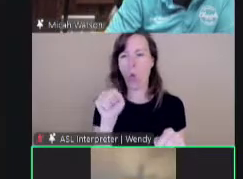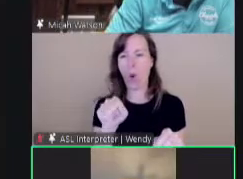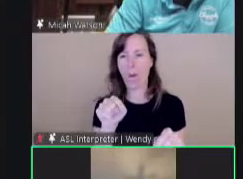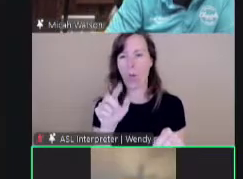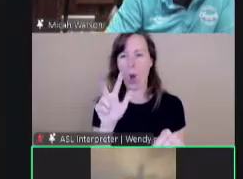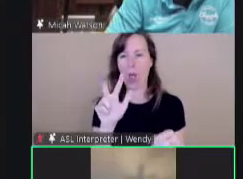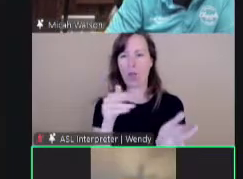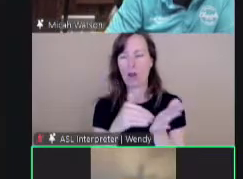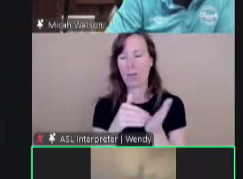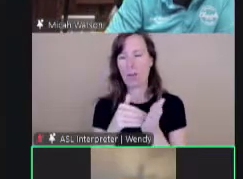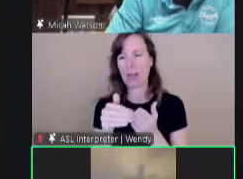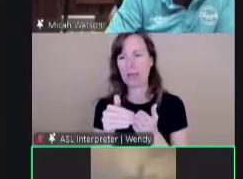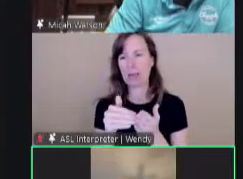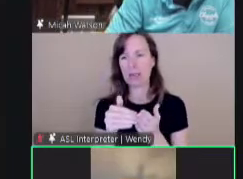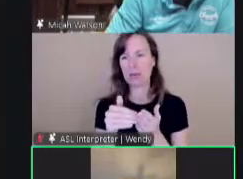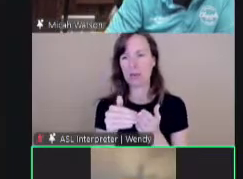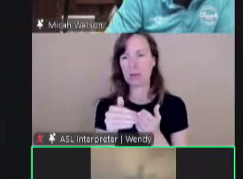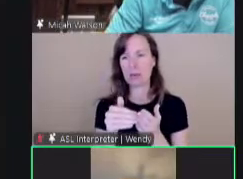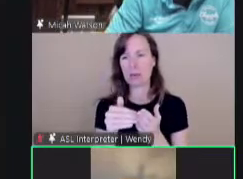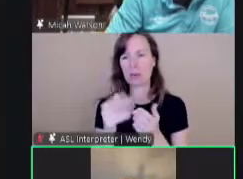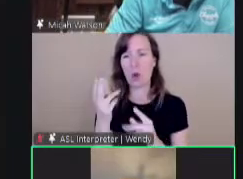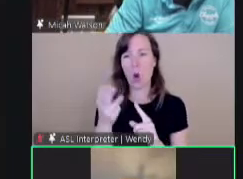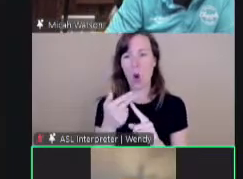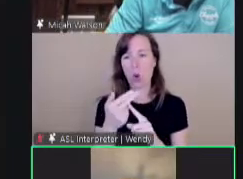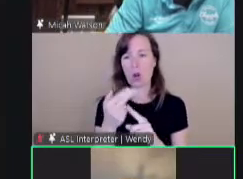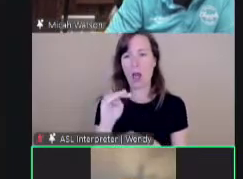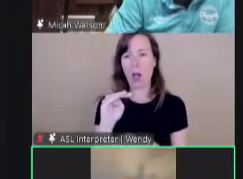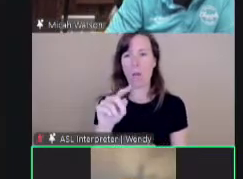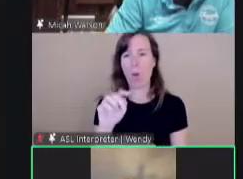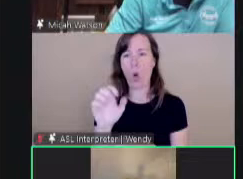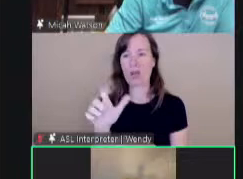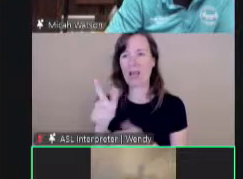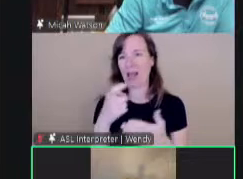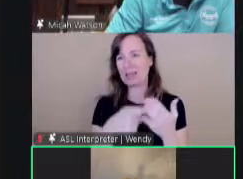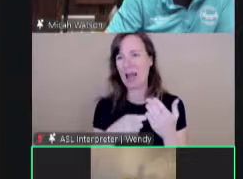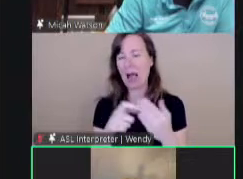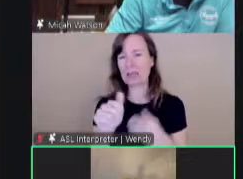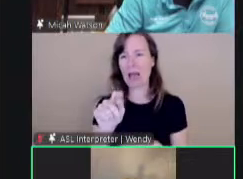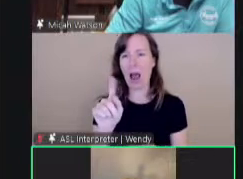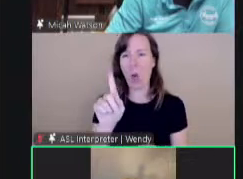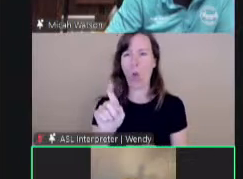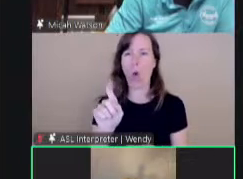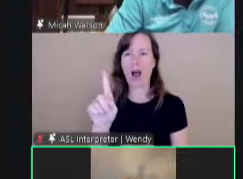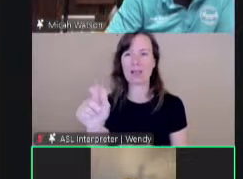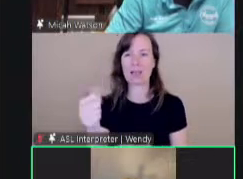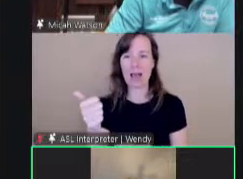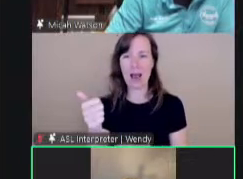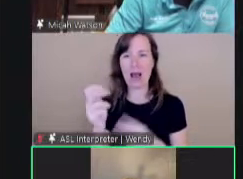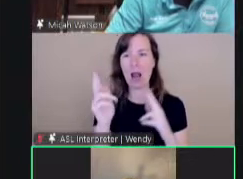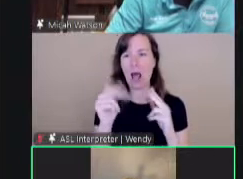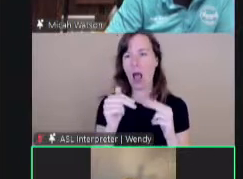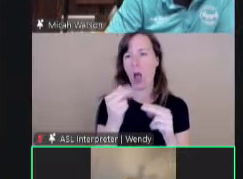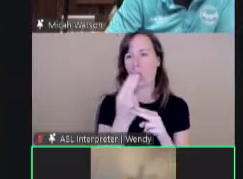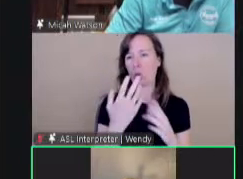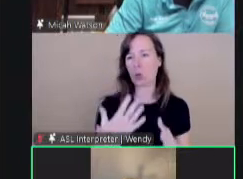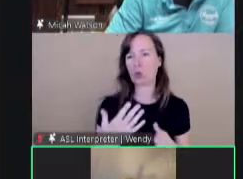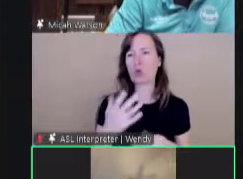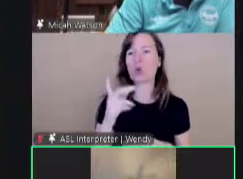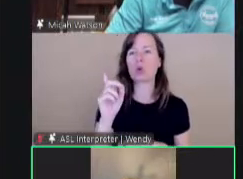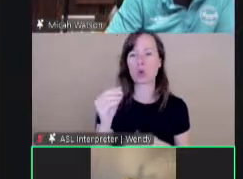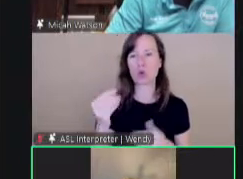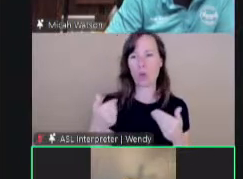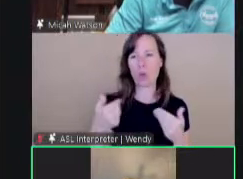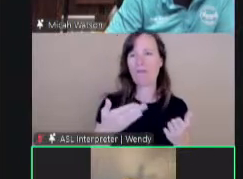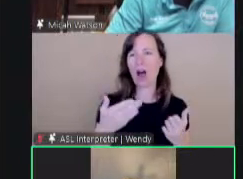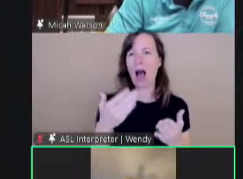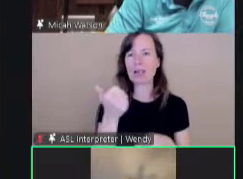1.3 million. Hotel and motel tax at 110. Highway users, they do provide us that